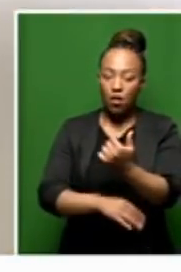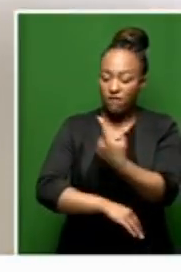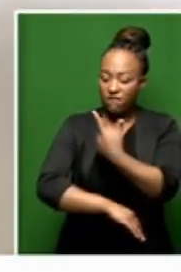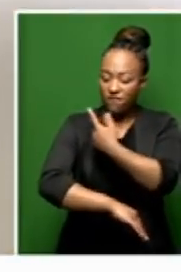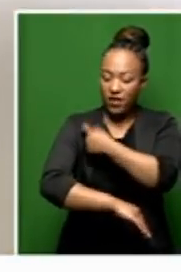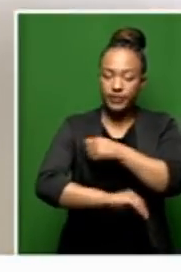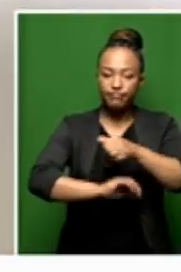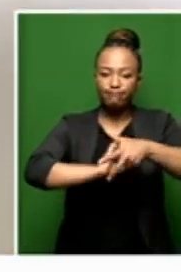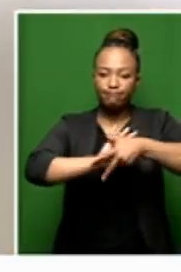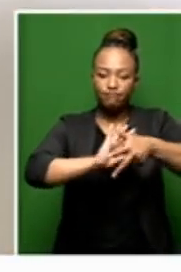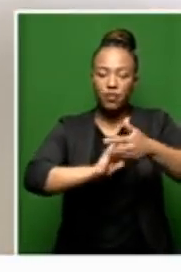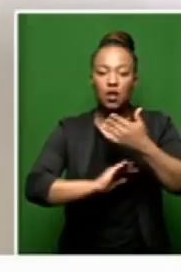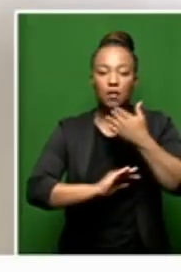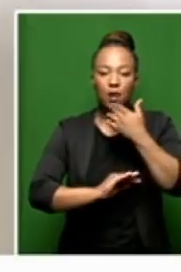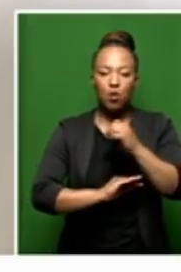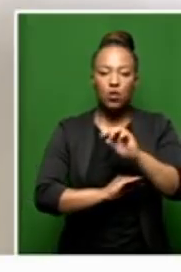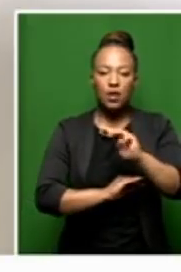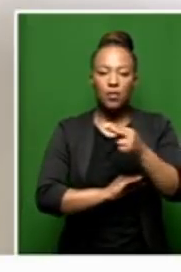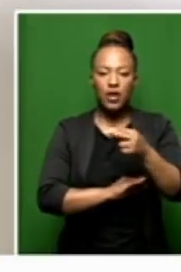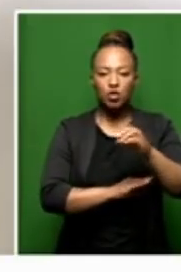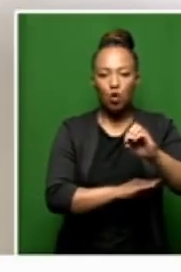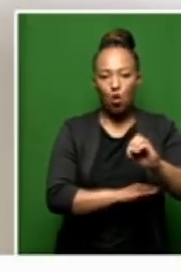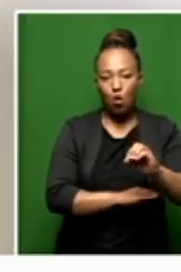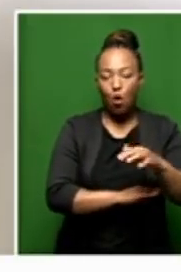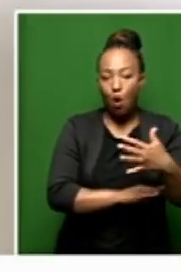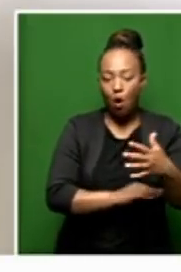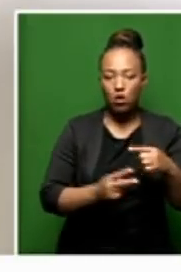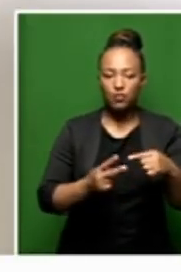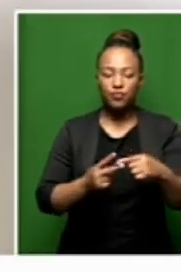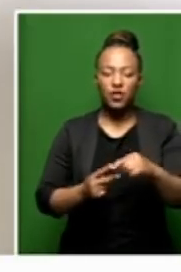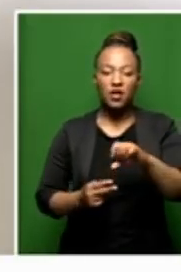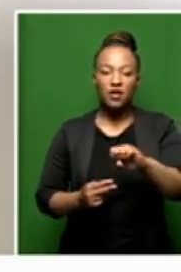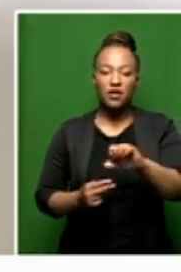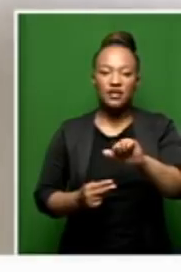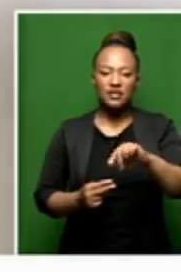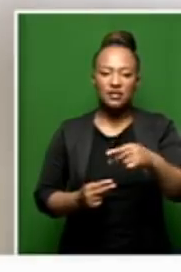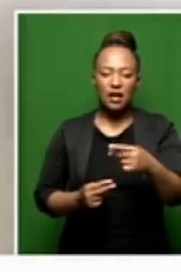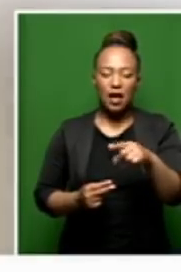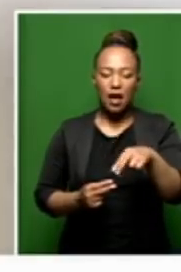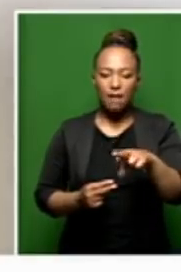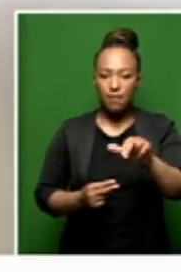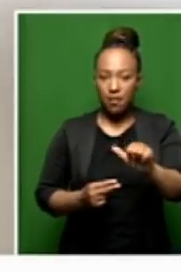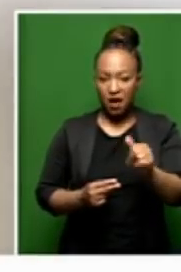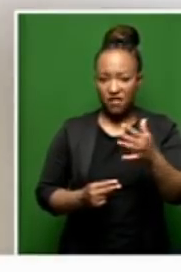Health Organization or SHAPRA in South Africa have clearly shown its